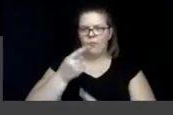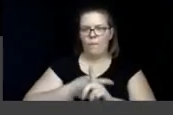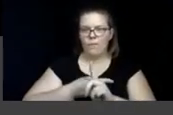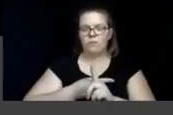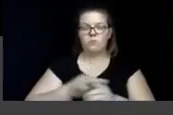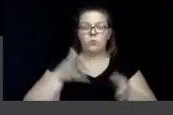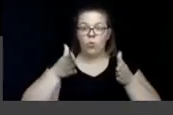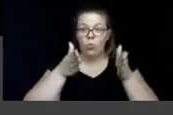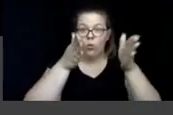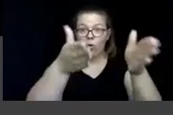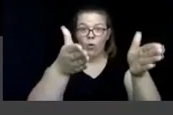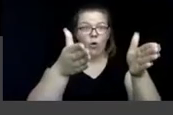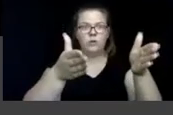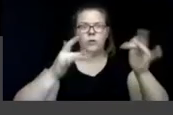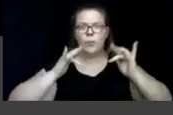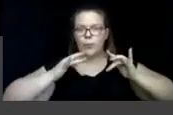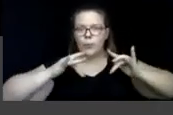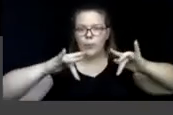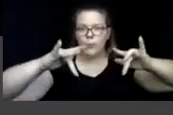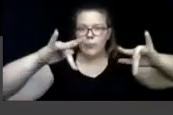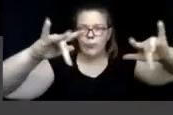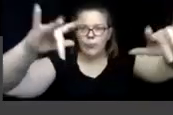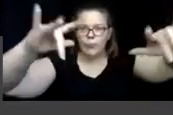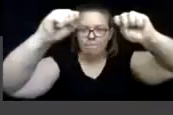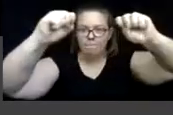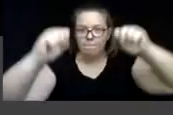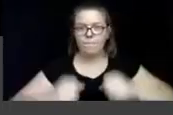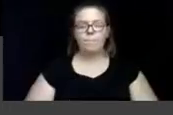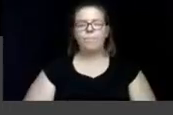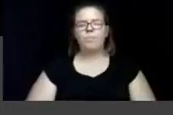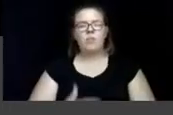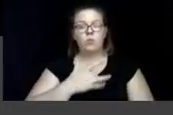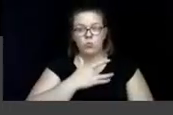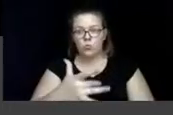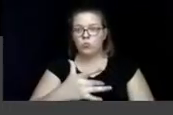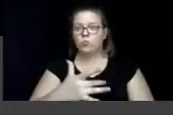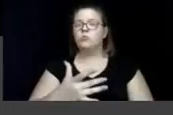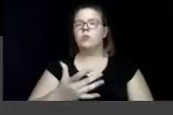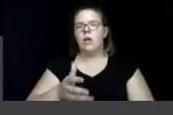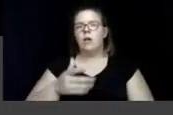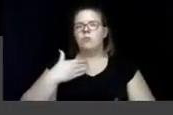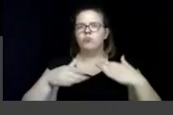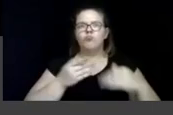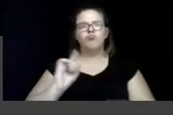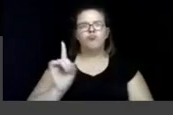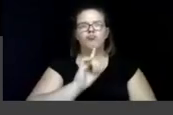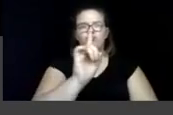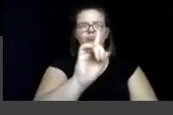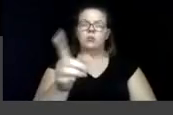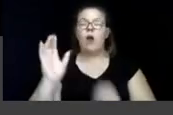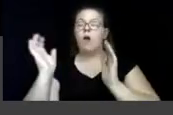are clear. There are usually walking around here, you're pretty much